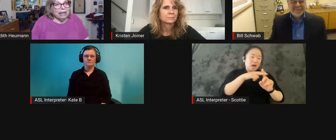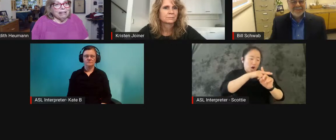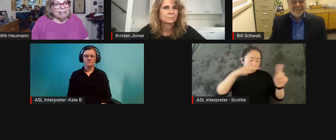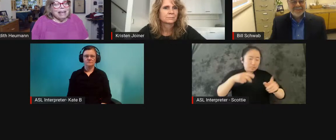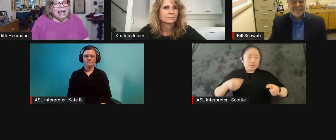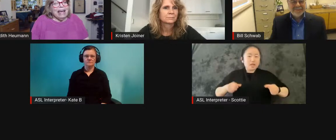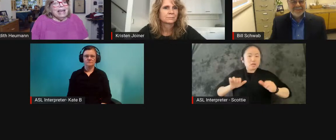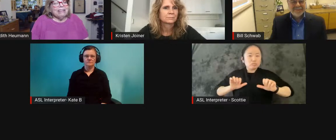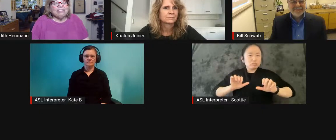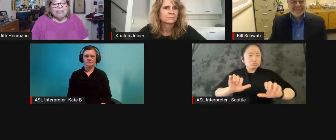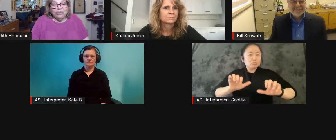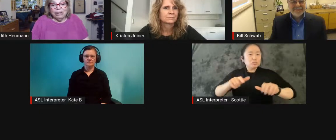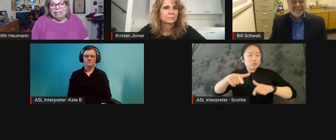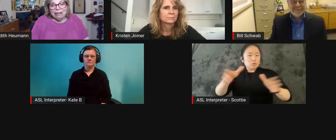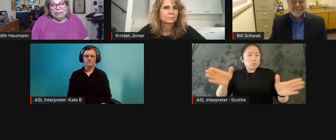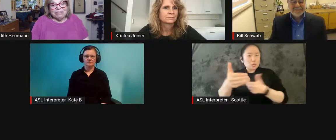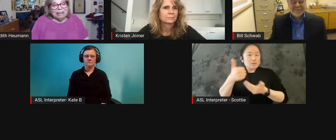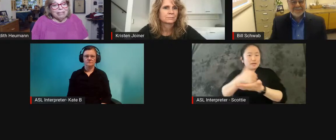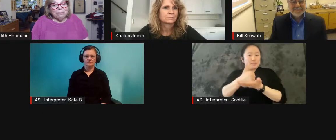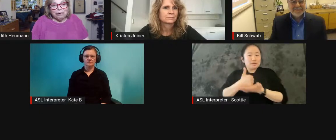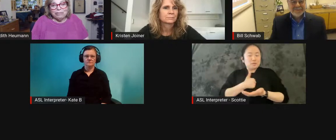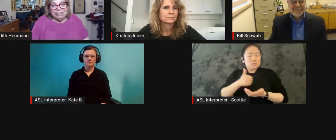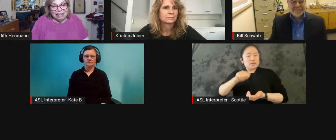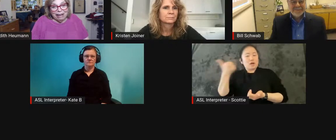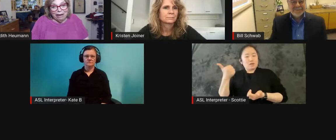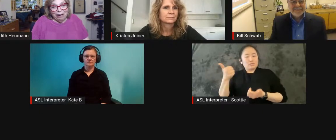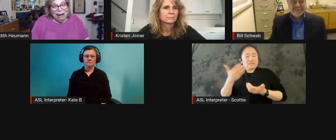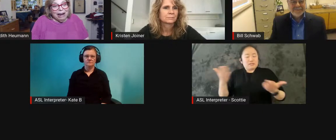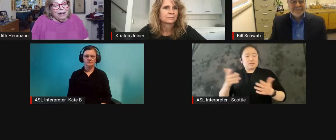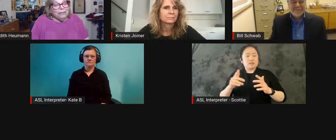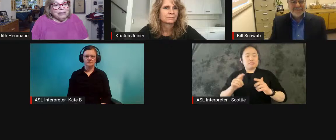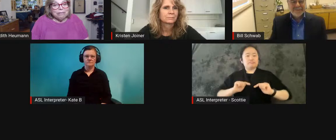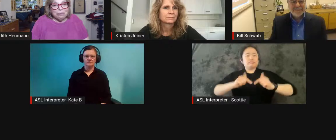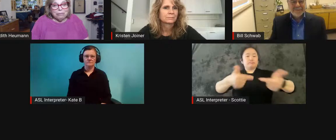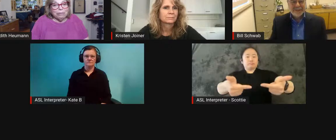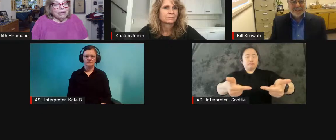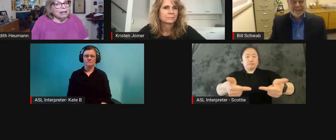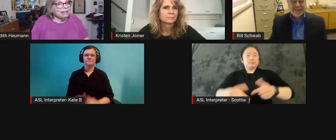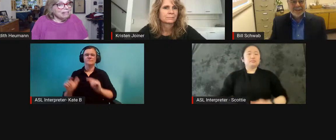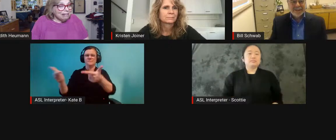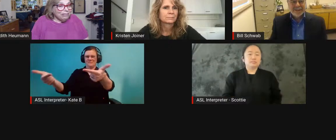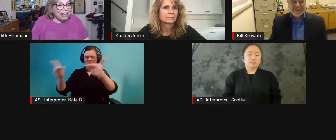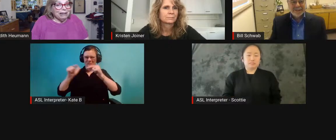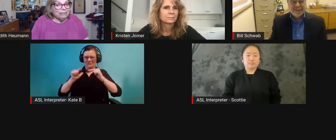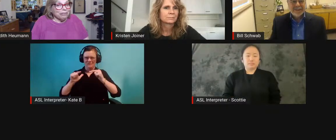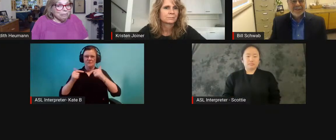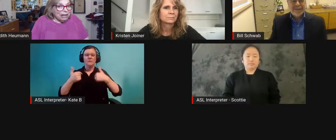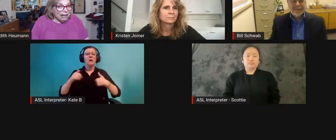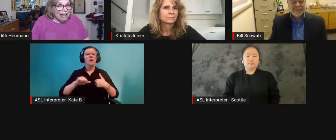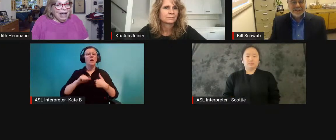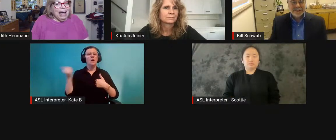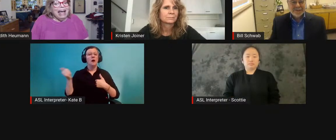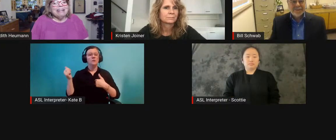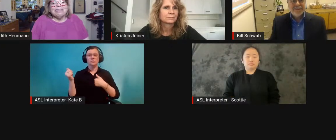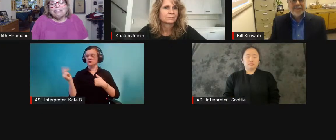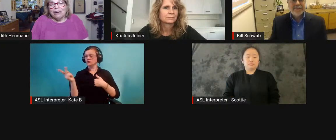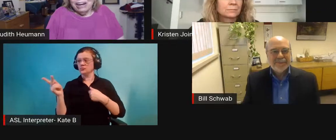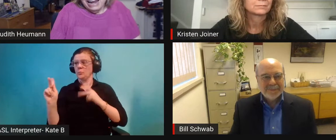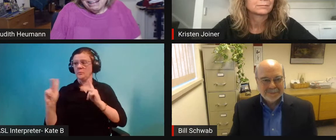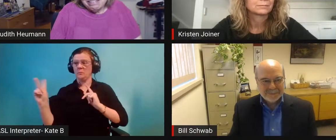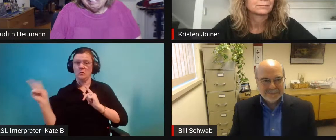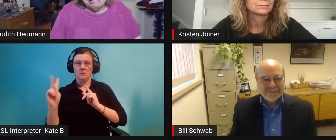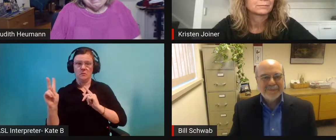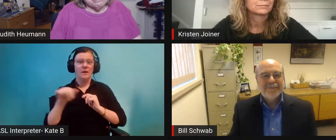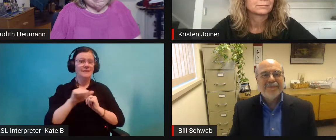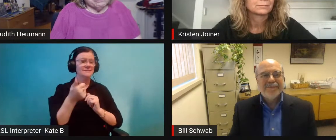with something else. As soon as there was another person there, these people deviated from me and